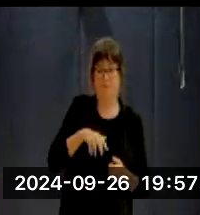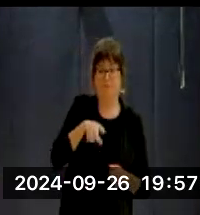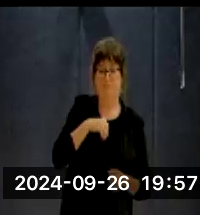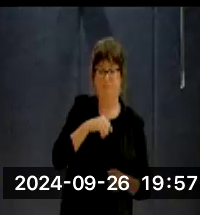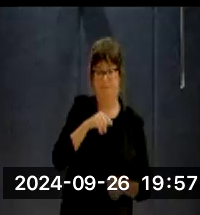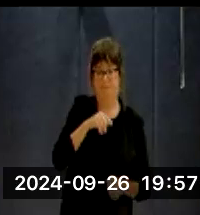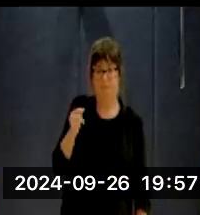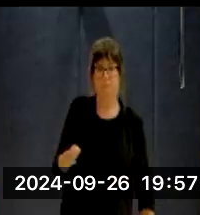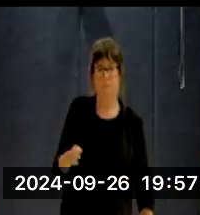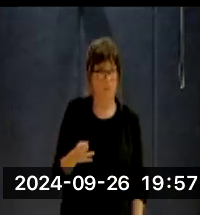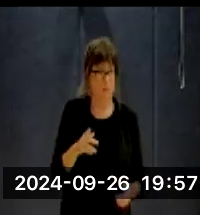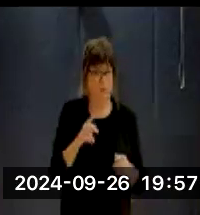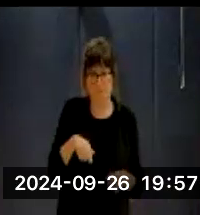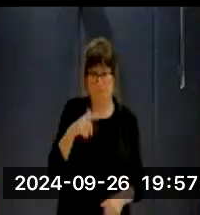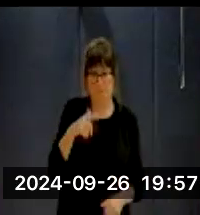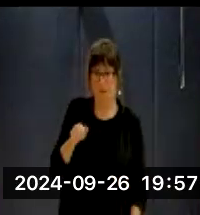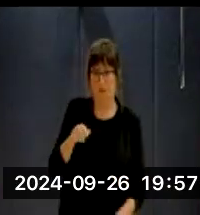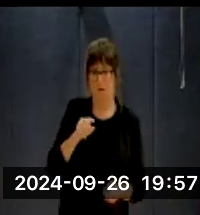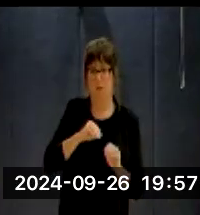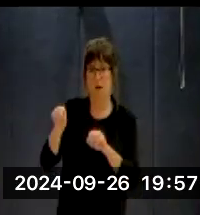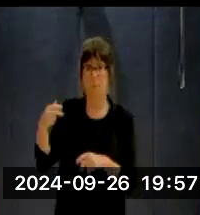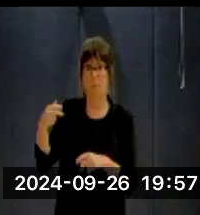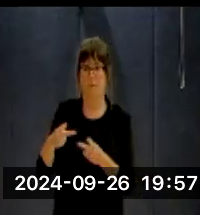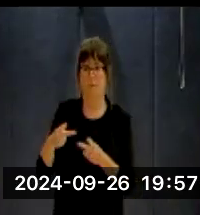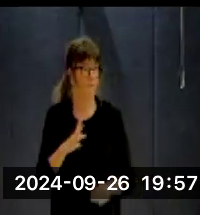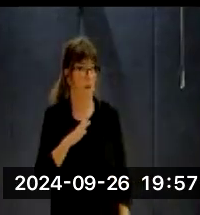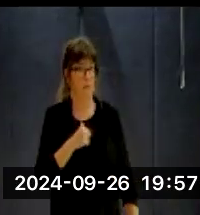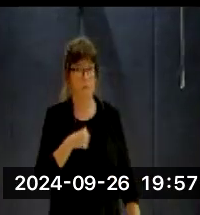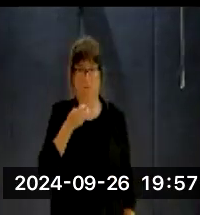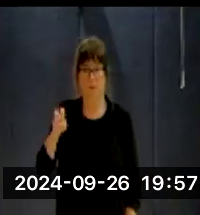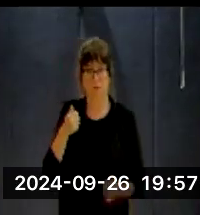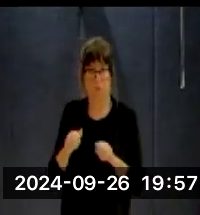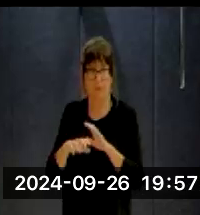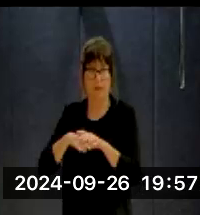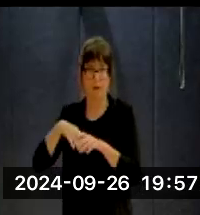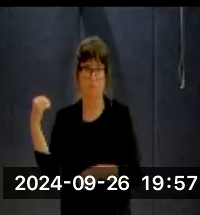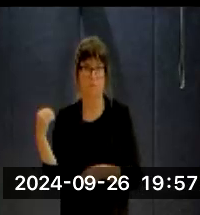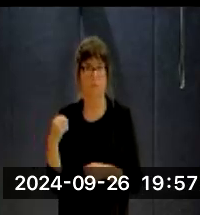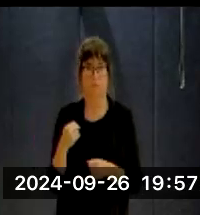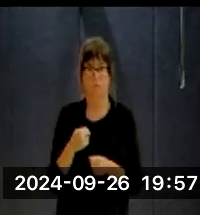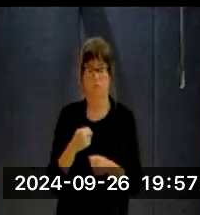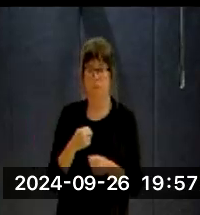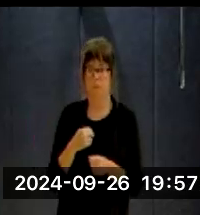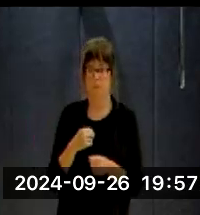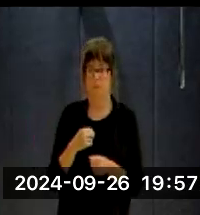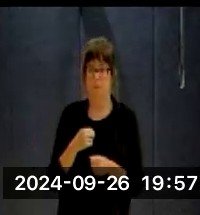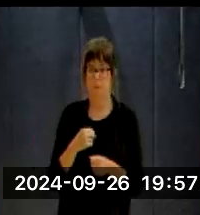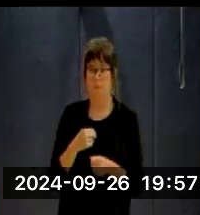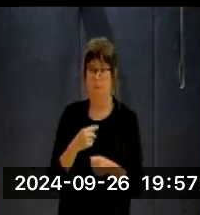you can go someplace else if you want to. Yeah, well, I took them up on that offer and I tried to get out, and the fight they put up on